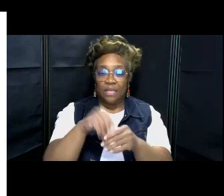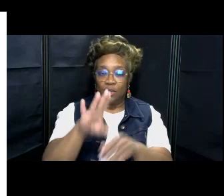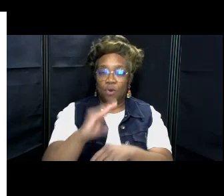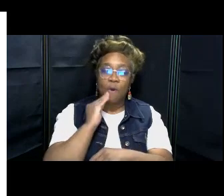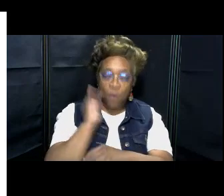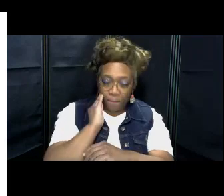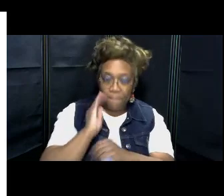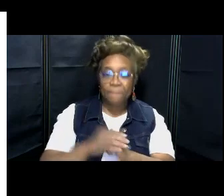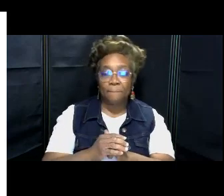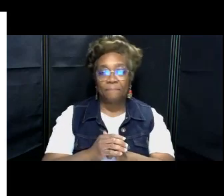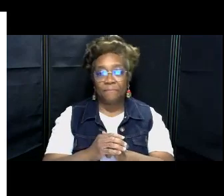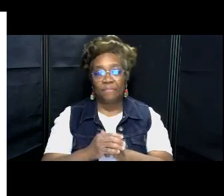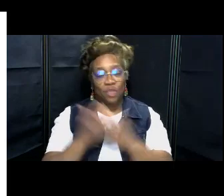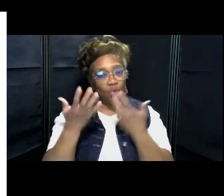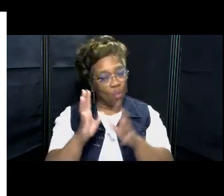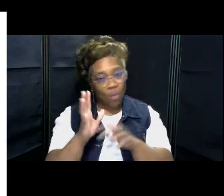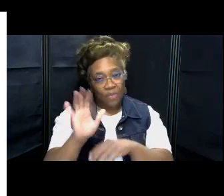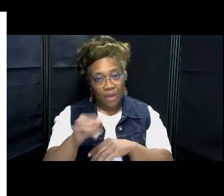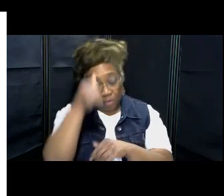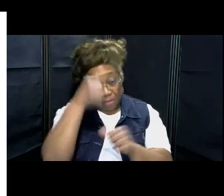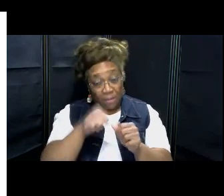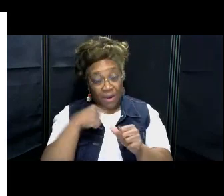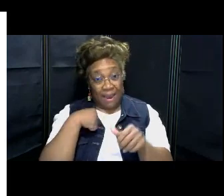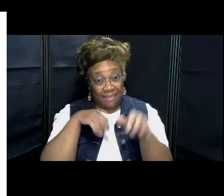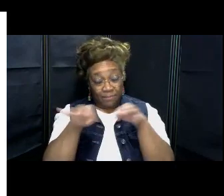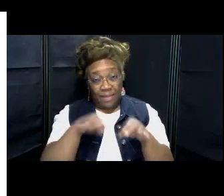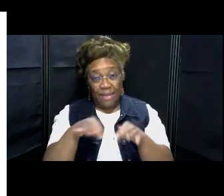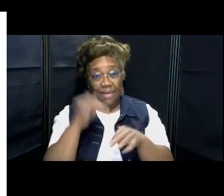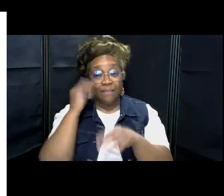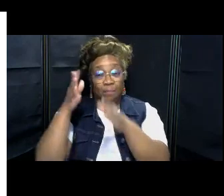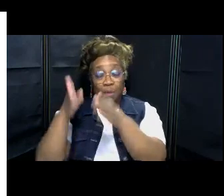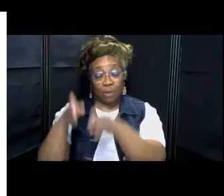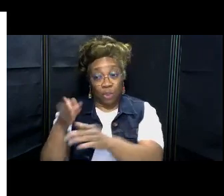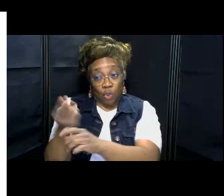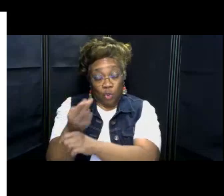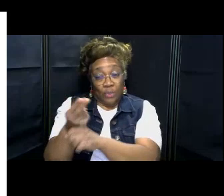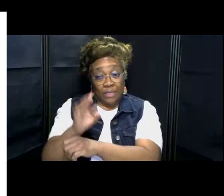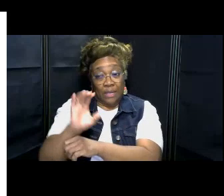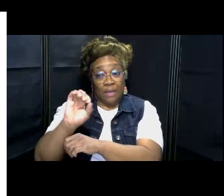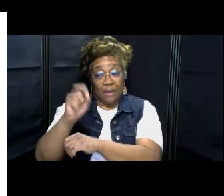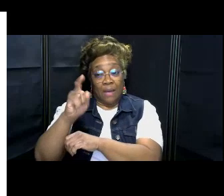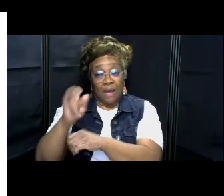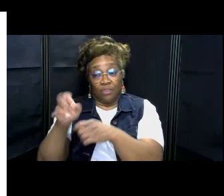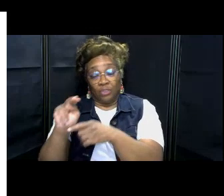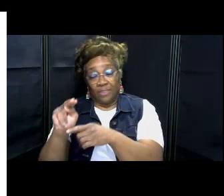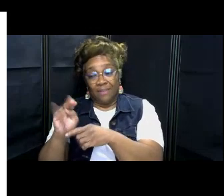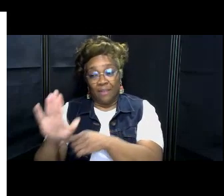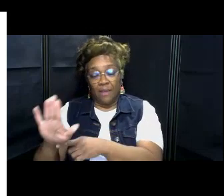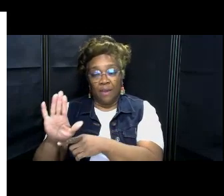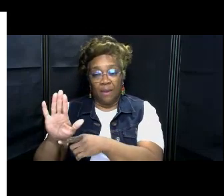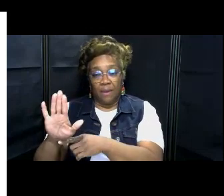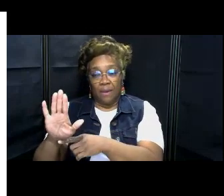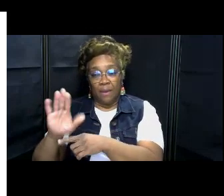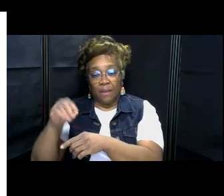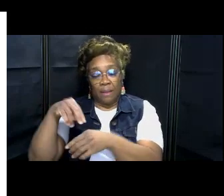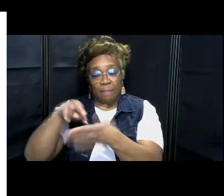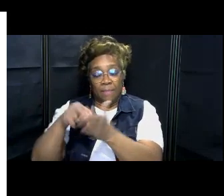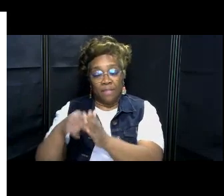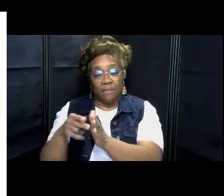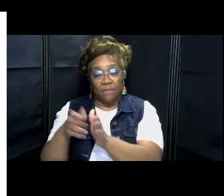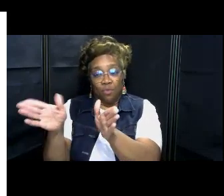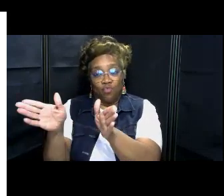where you're using oxygen, because remember I told you, if somebody's using oxygen, the oxygen level is not at 21. It could be at 50%, which